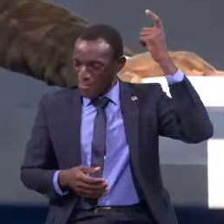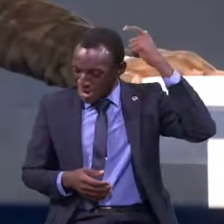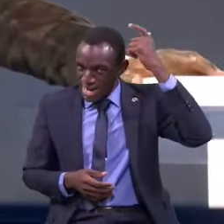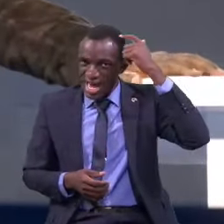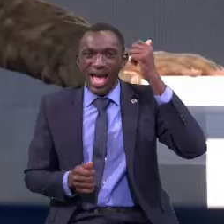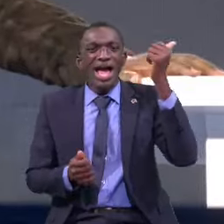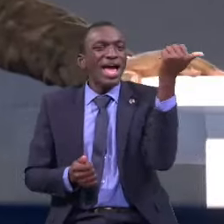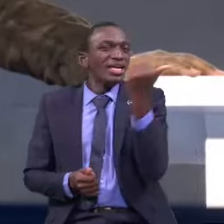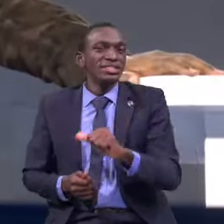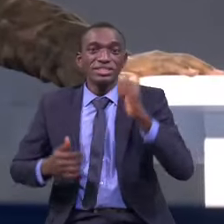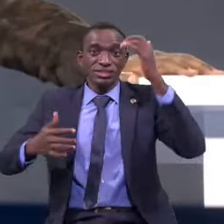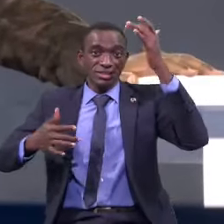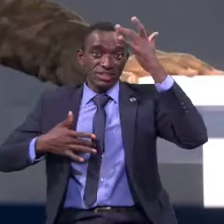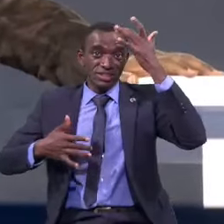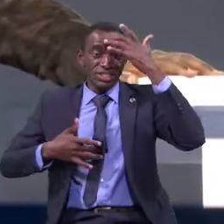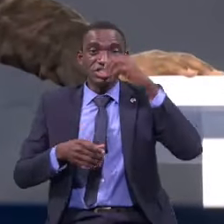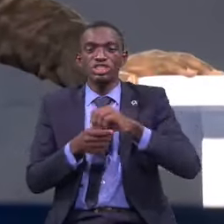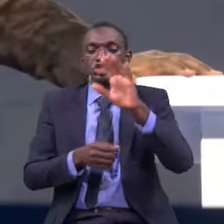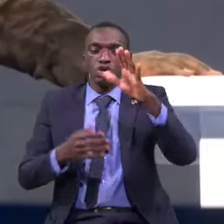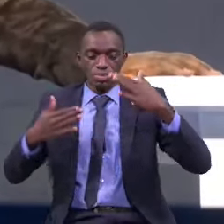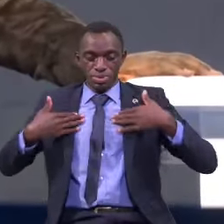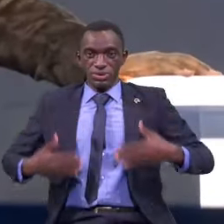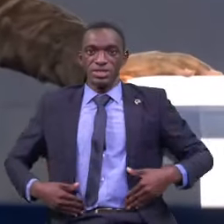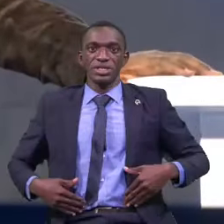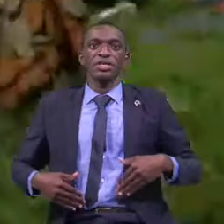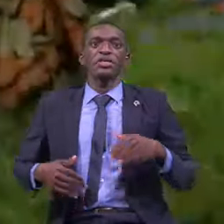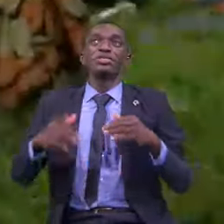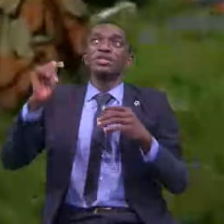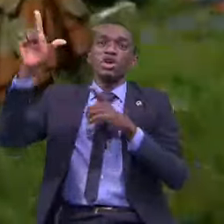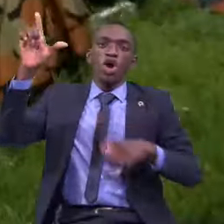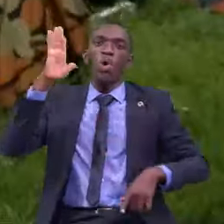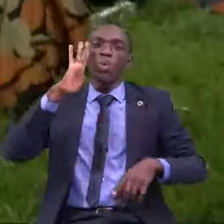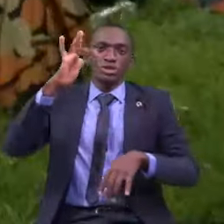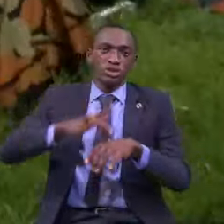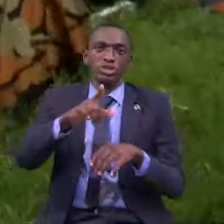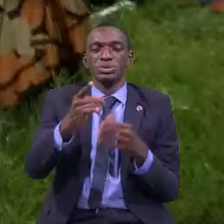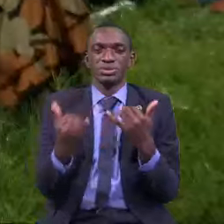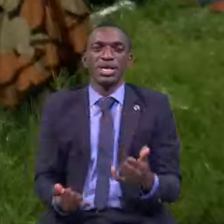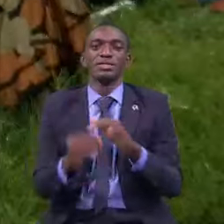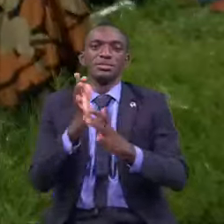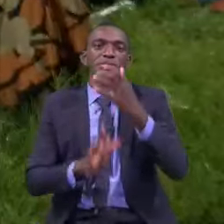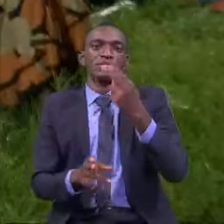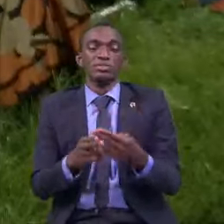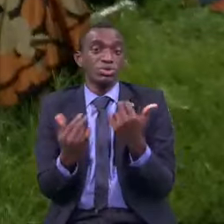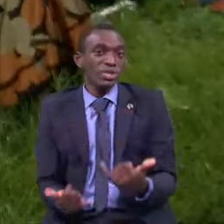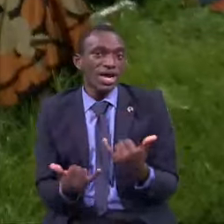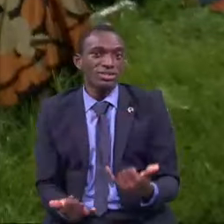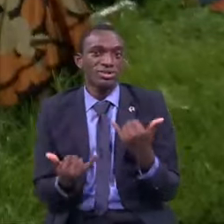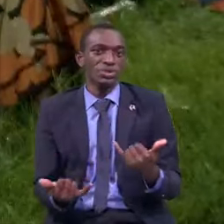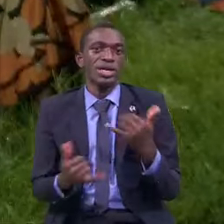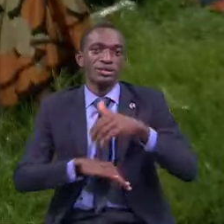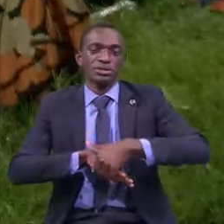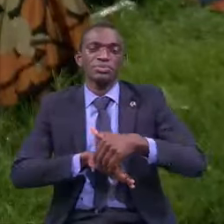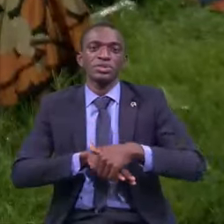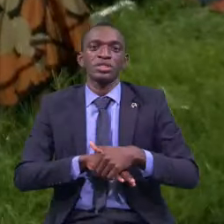in your system, the Lord will touch you tonight. Tonight, tonight.